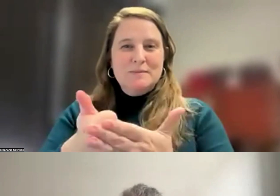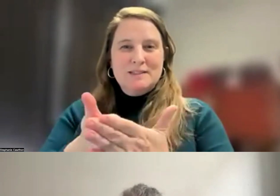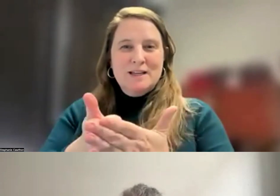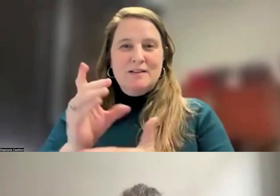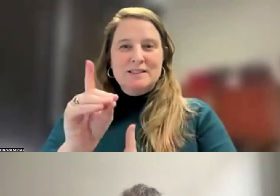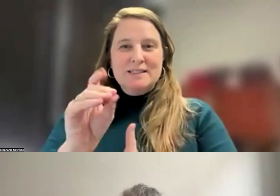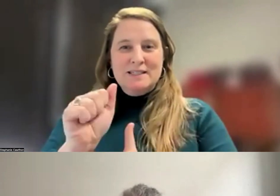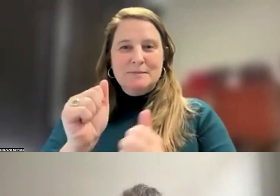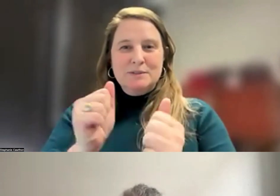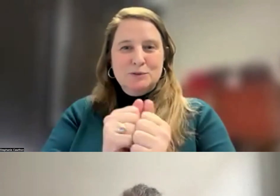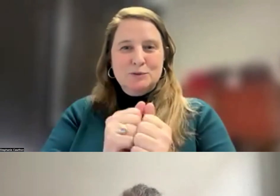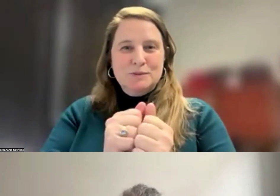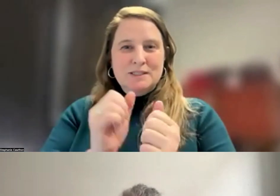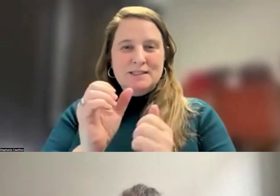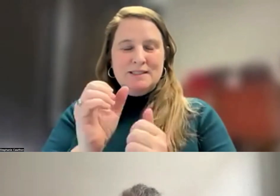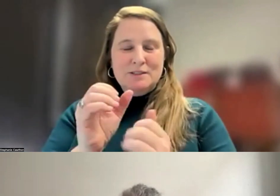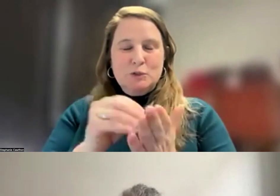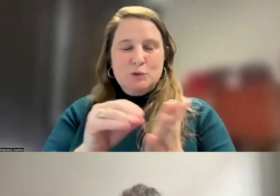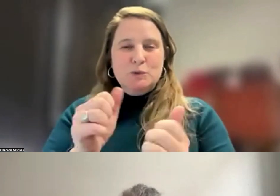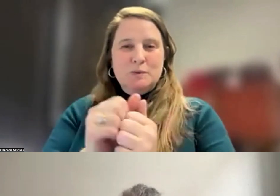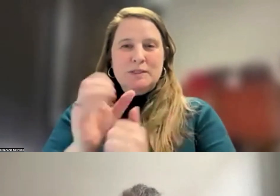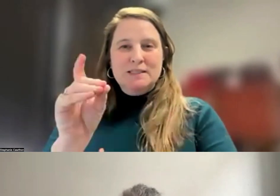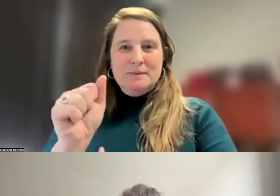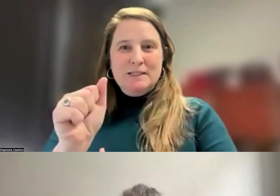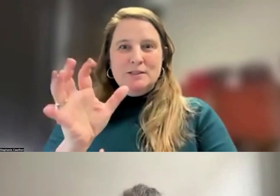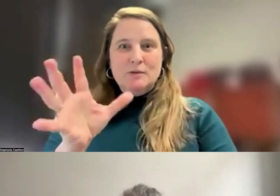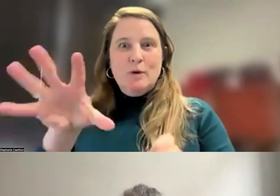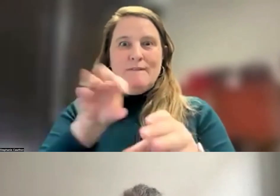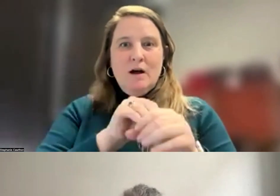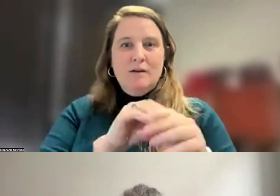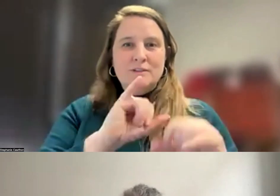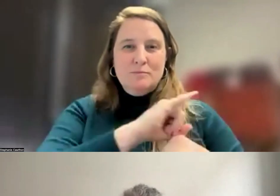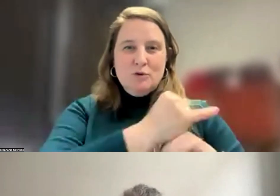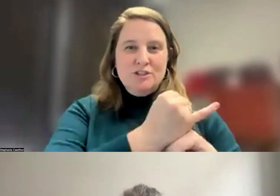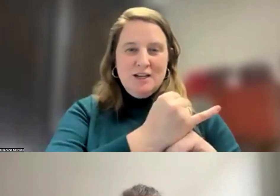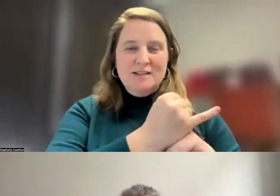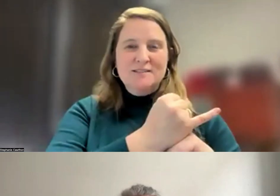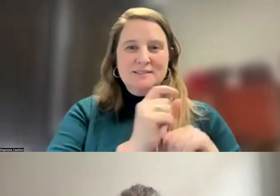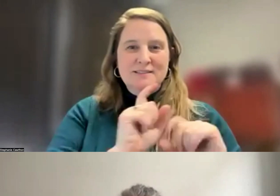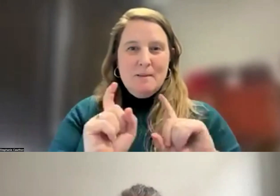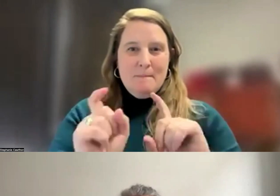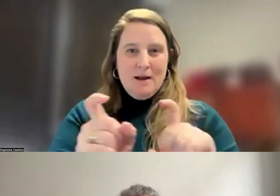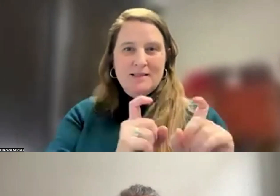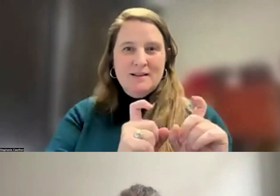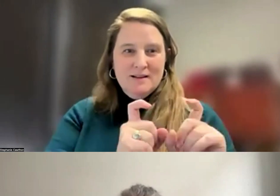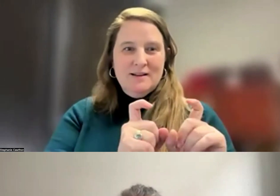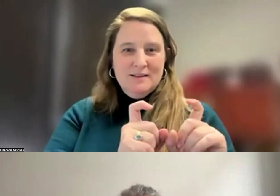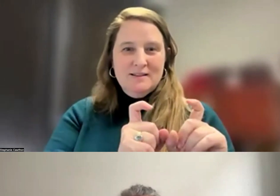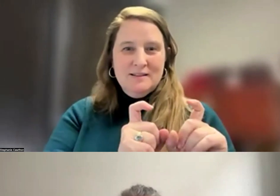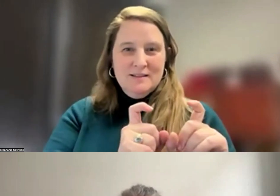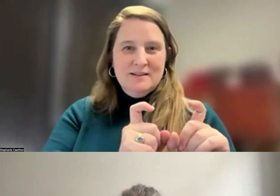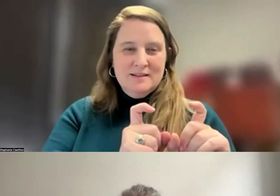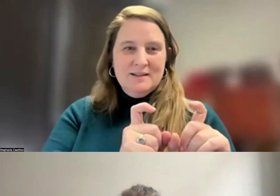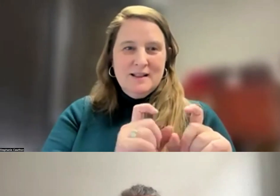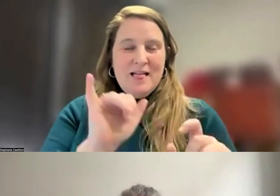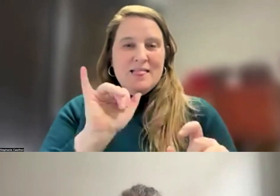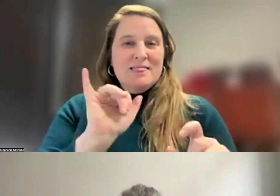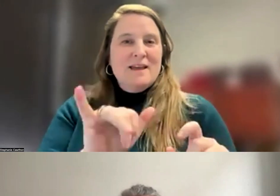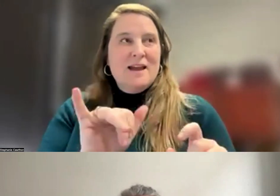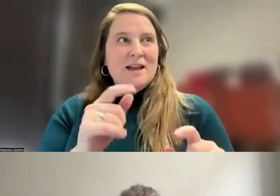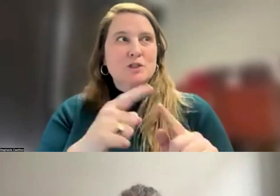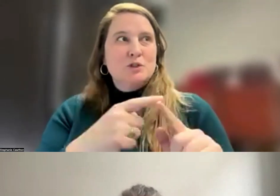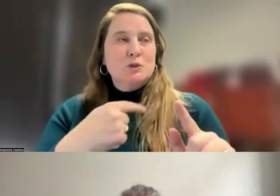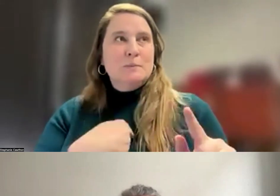in my mind, the big impact was to the students with disabilities themselves because they were involved directly in the project, in that